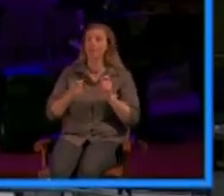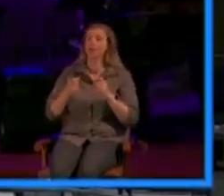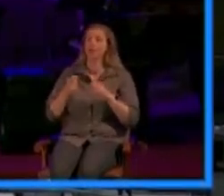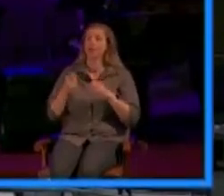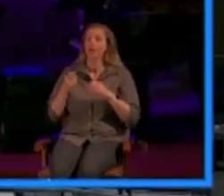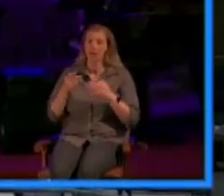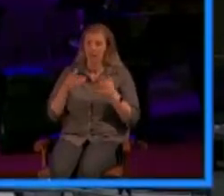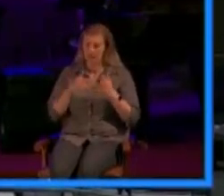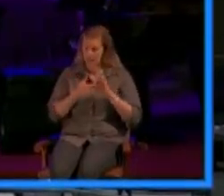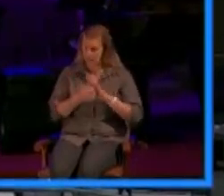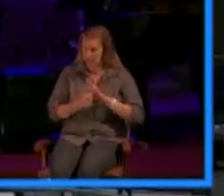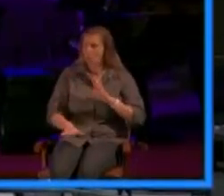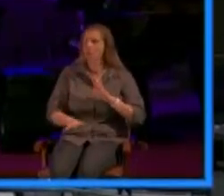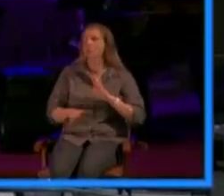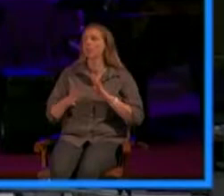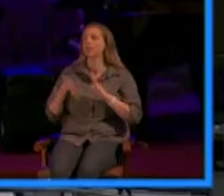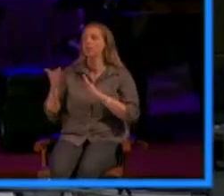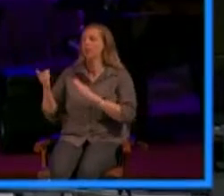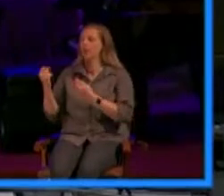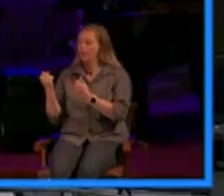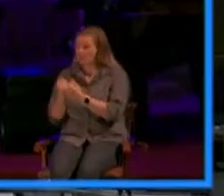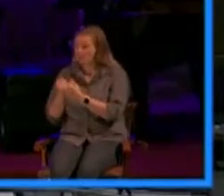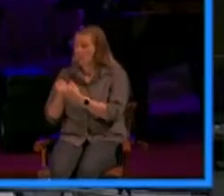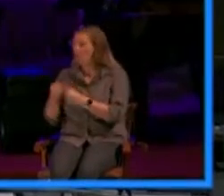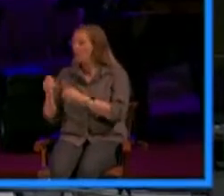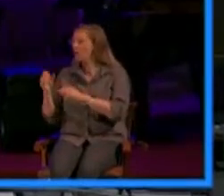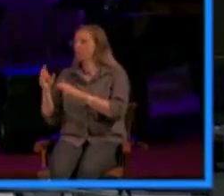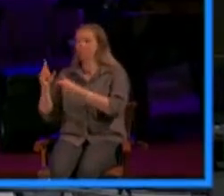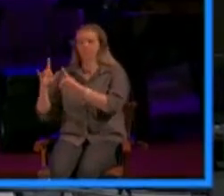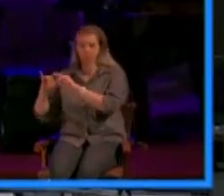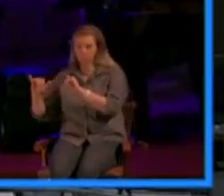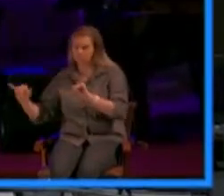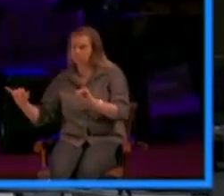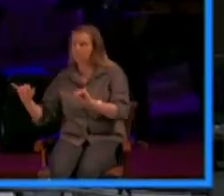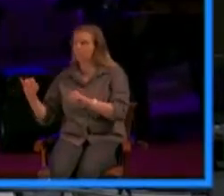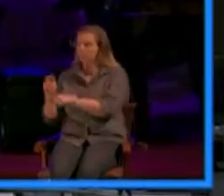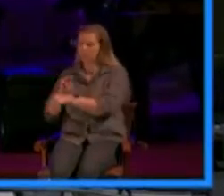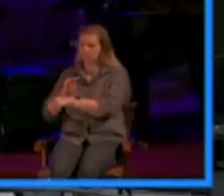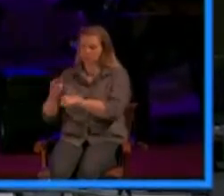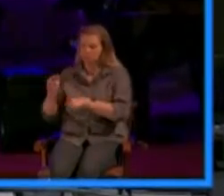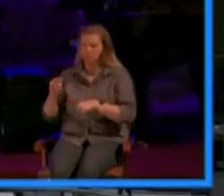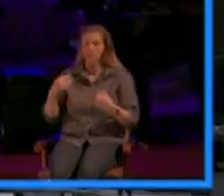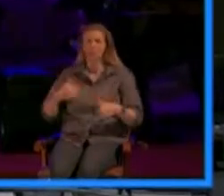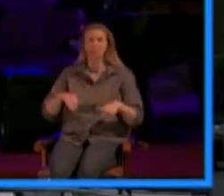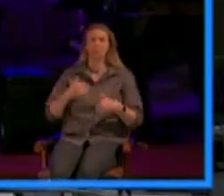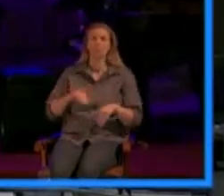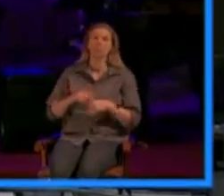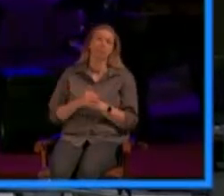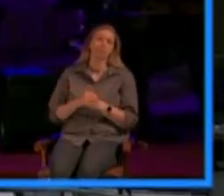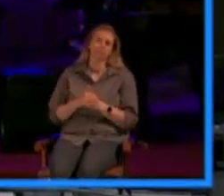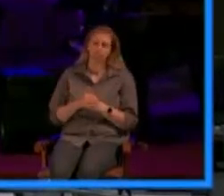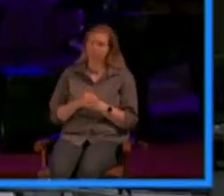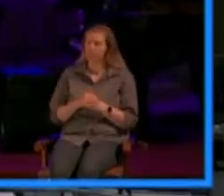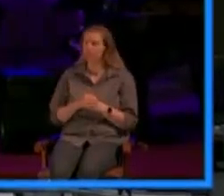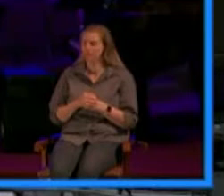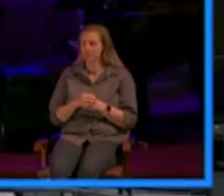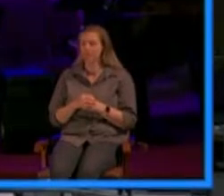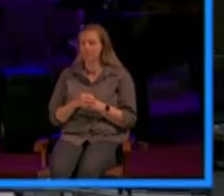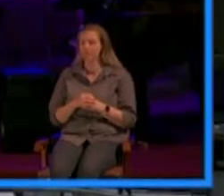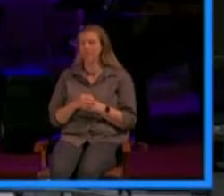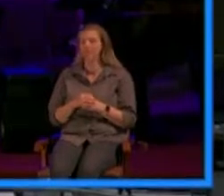on to other ministries, not the least of which there are about 3,500 Southern Baptist